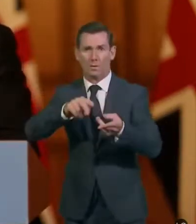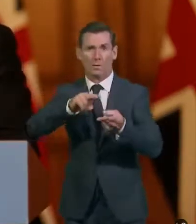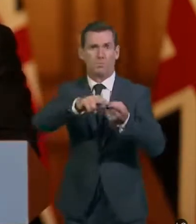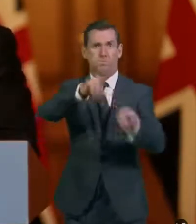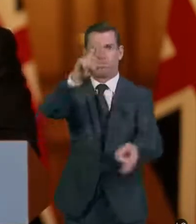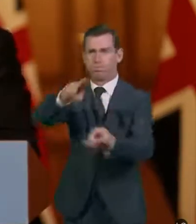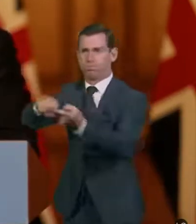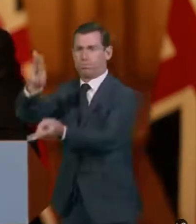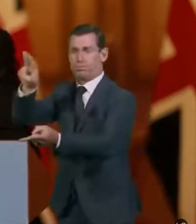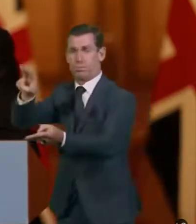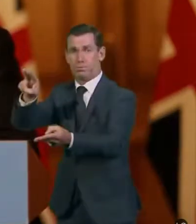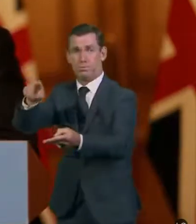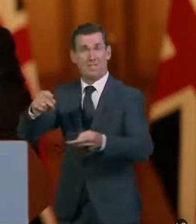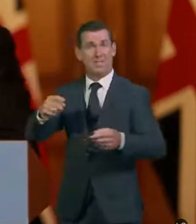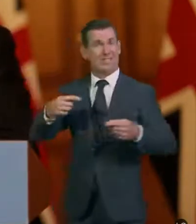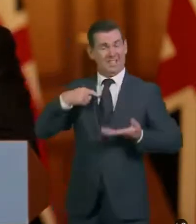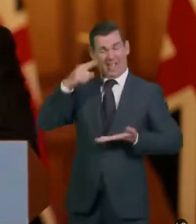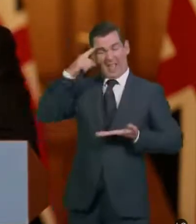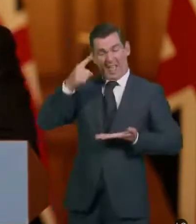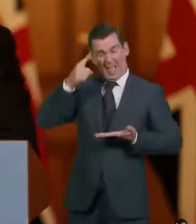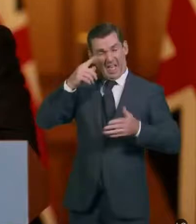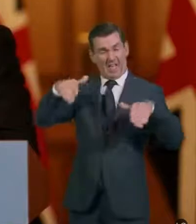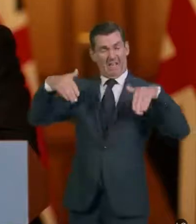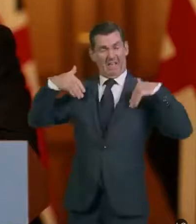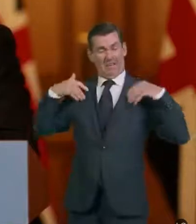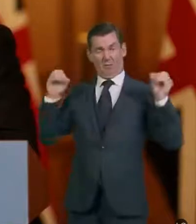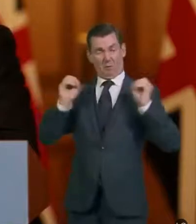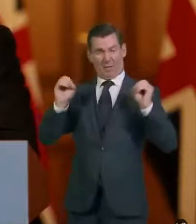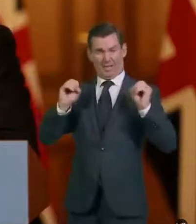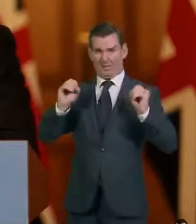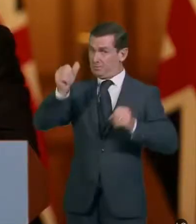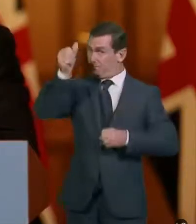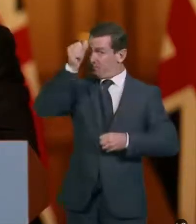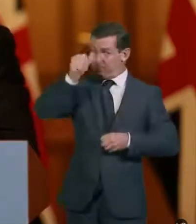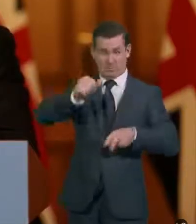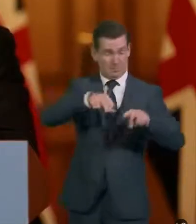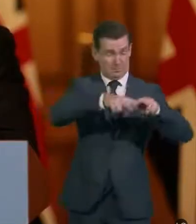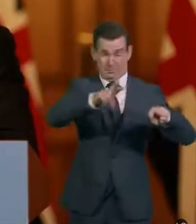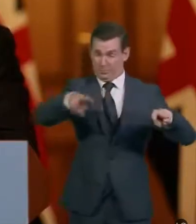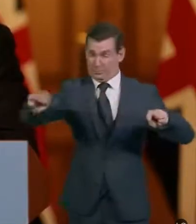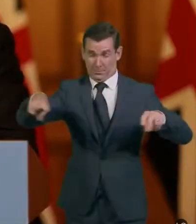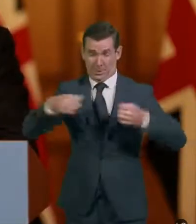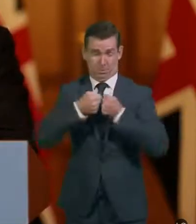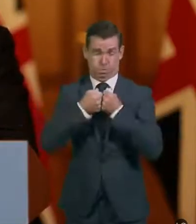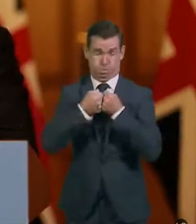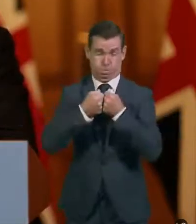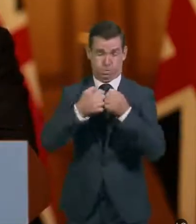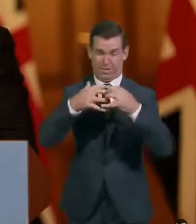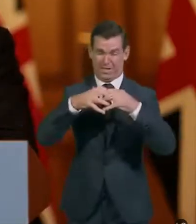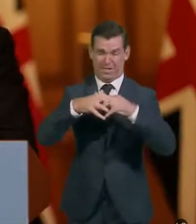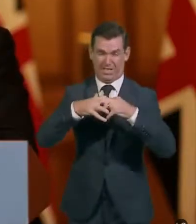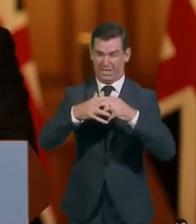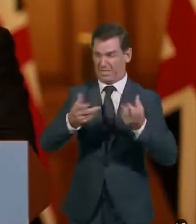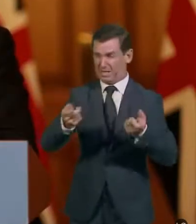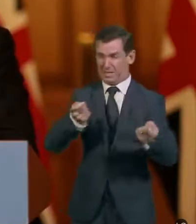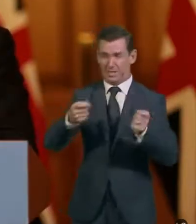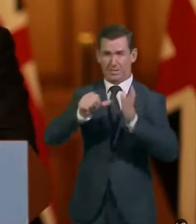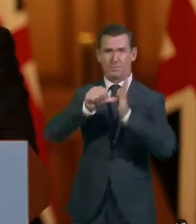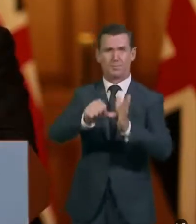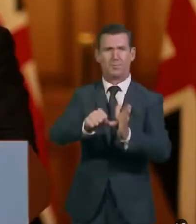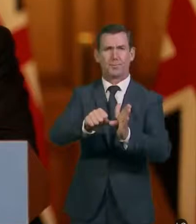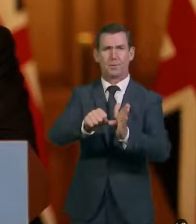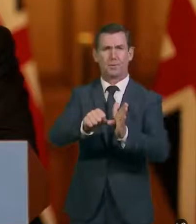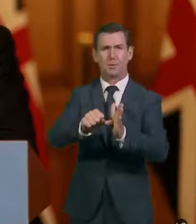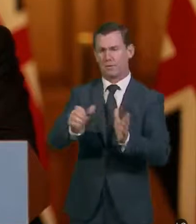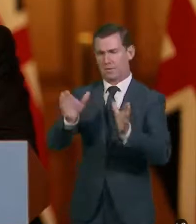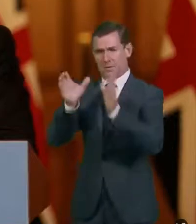be struggling to treat the sheer number of people seriously ill with COVID. Non-COVID treatments and